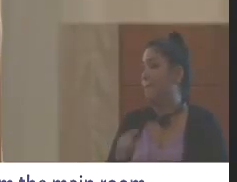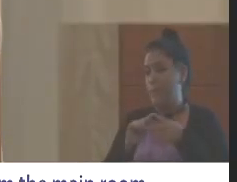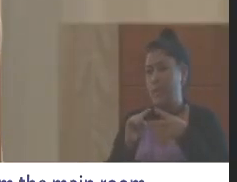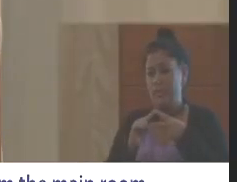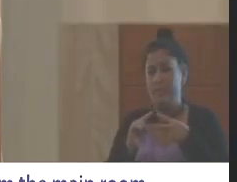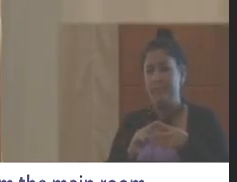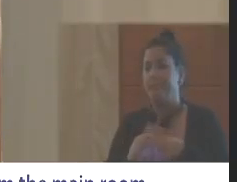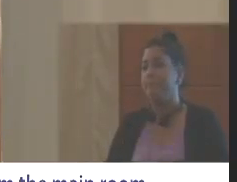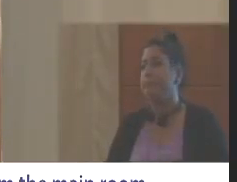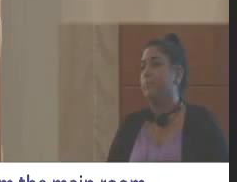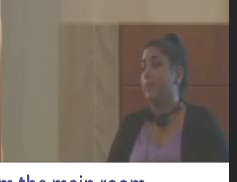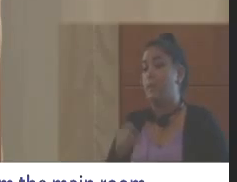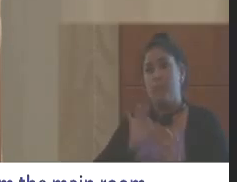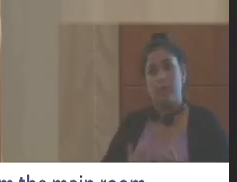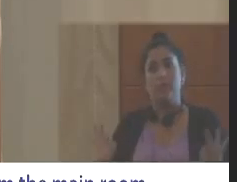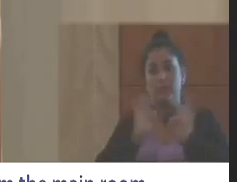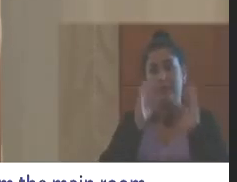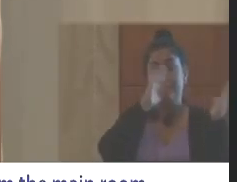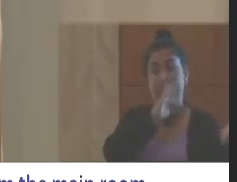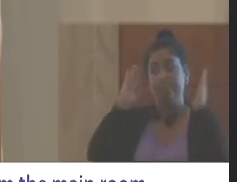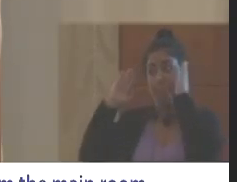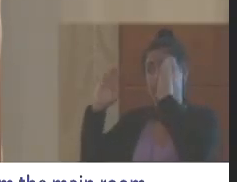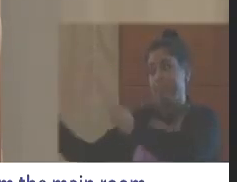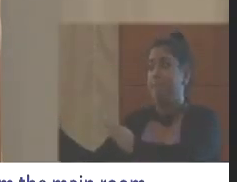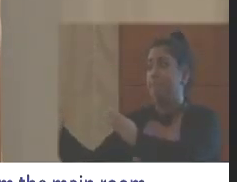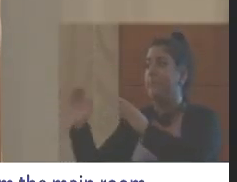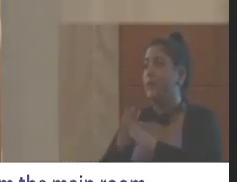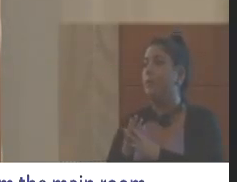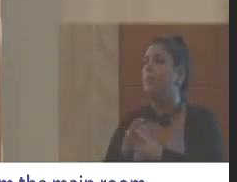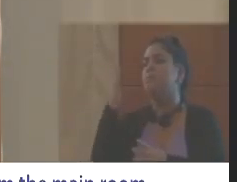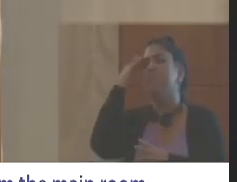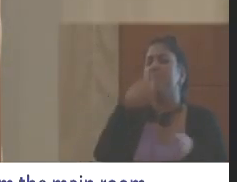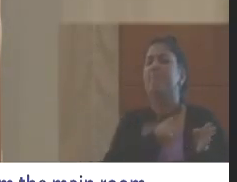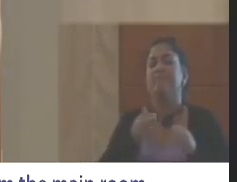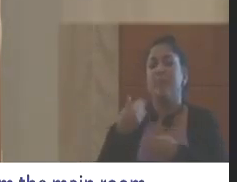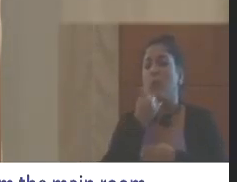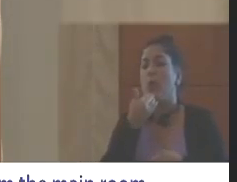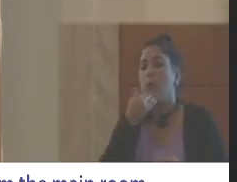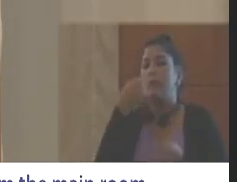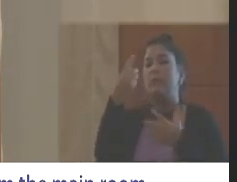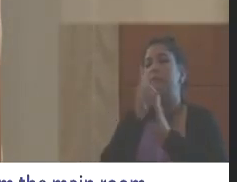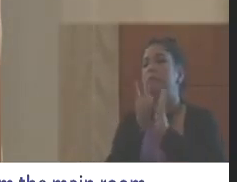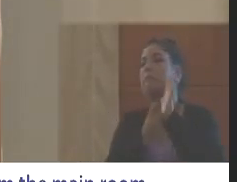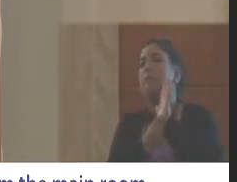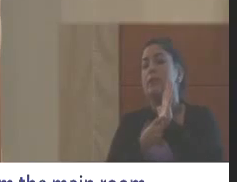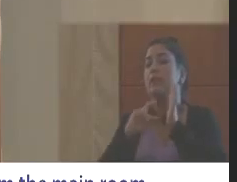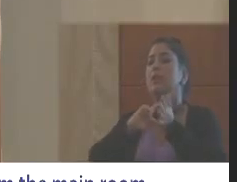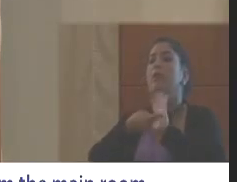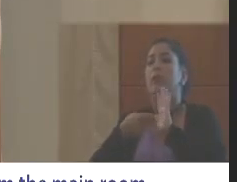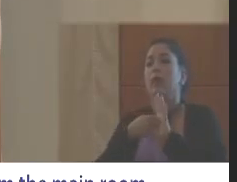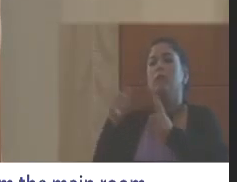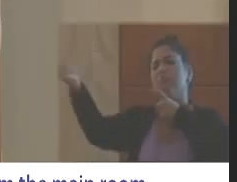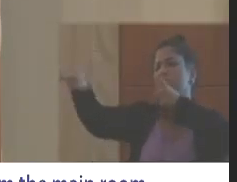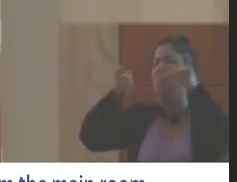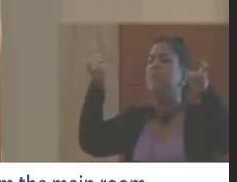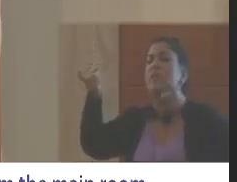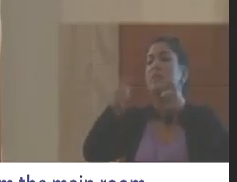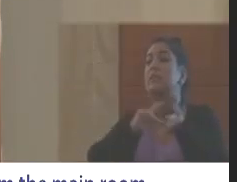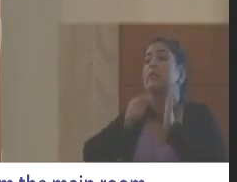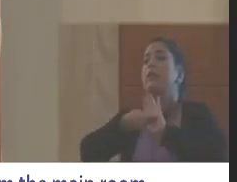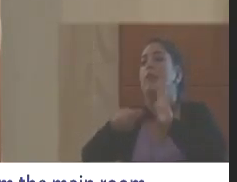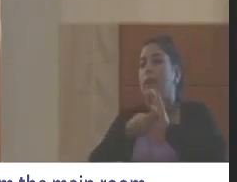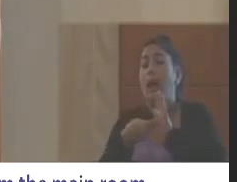mind what is the thread that runs through this session, and it is what I told you, that governing essentially means